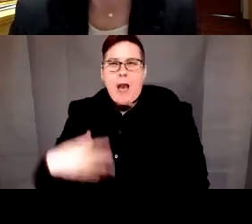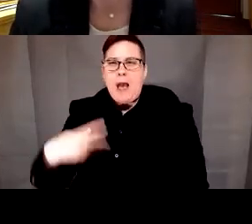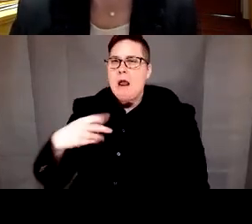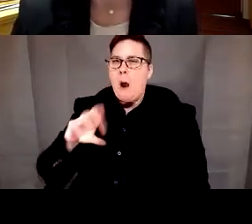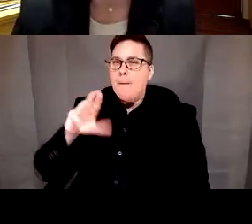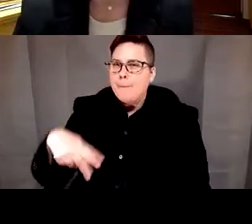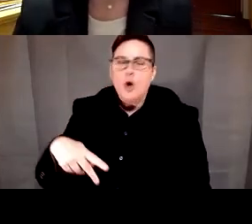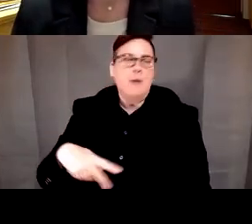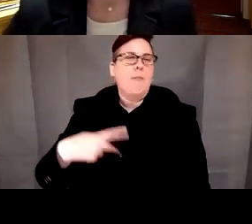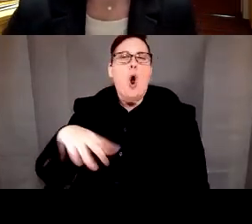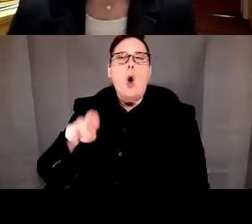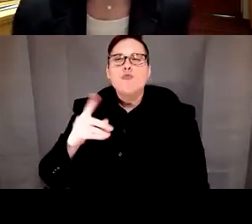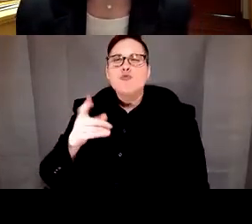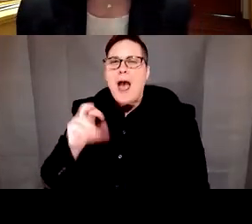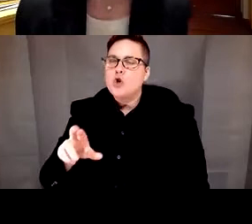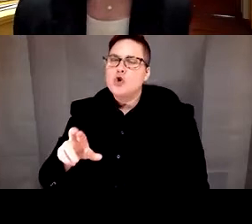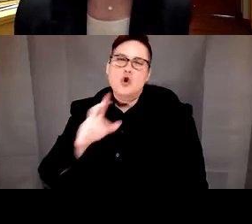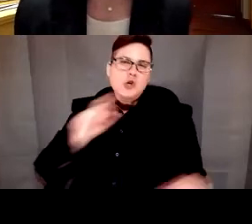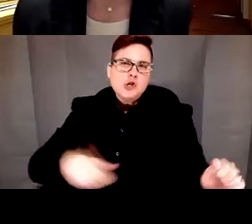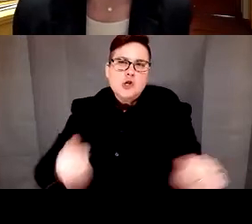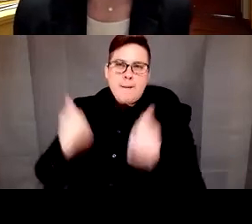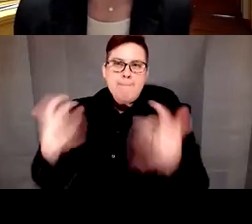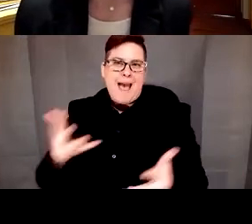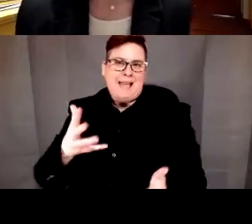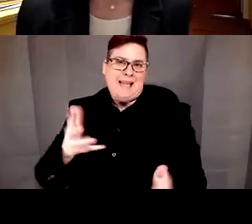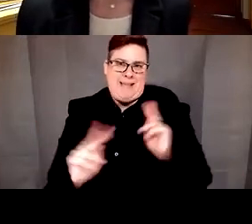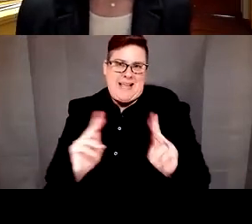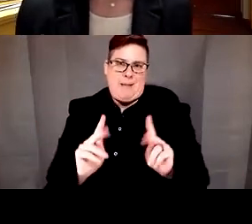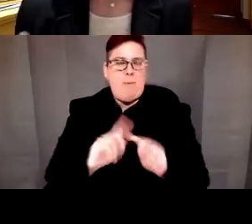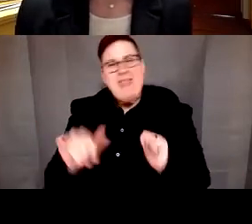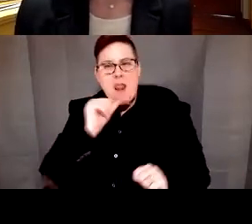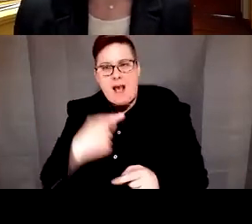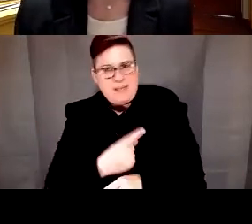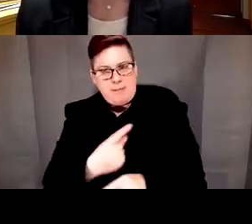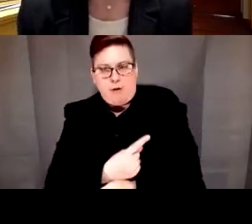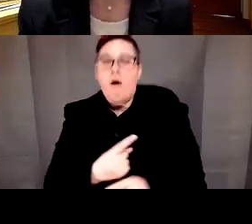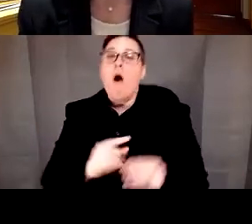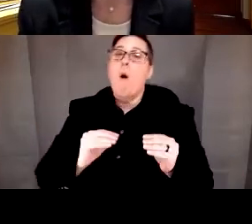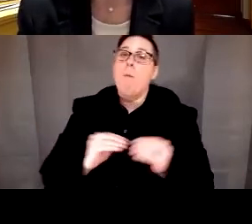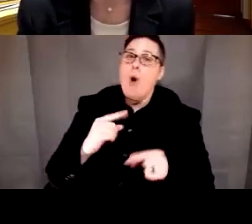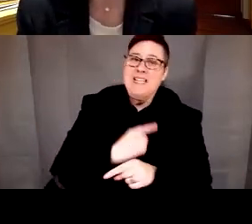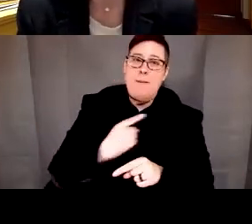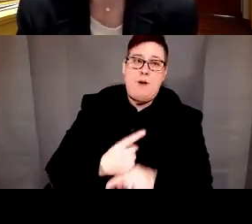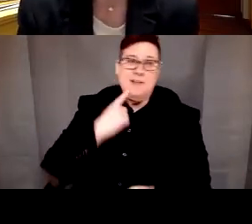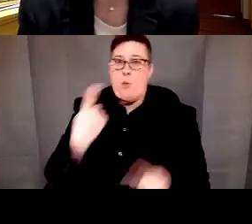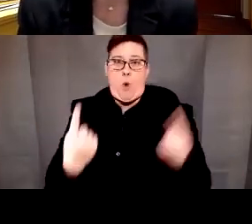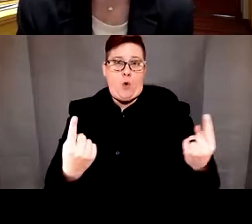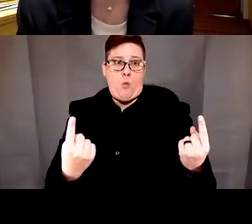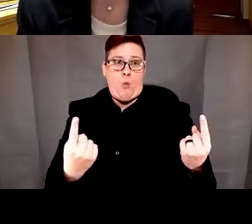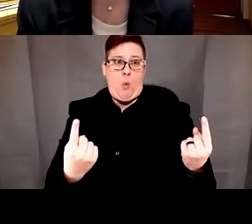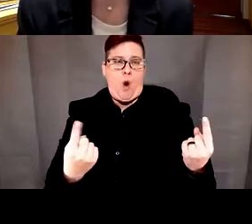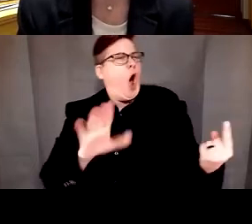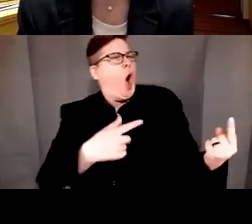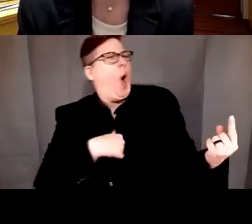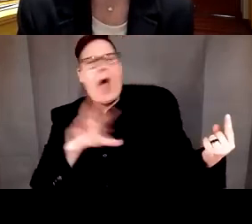many, many, many victims. But that's not the typical situation. The much more typical situation is where he says, I'd never do that.